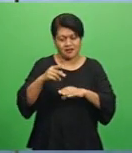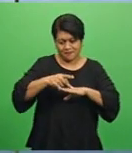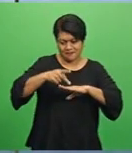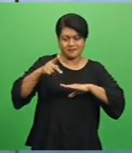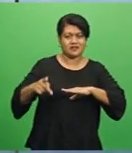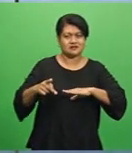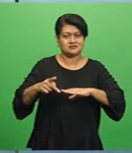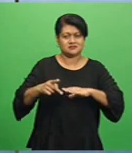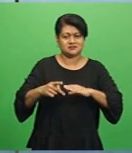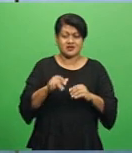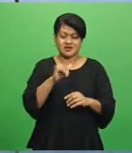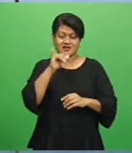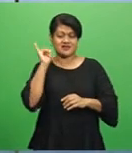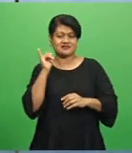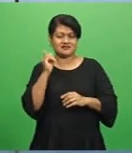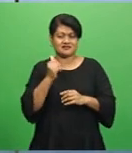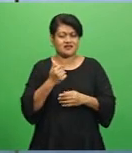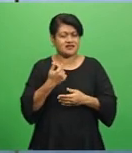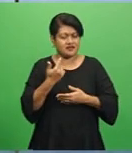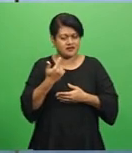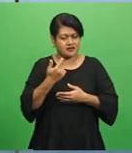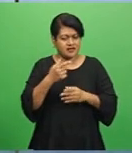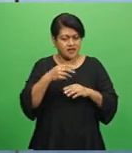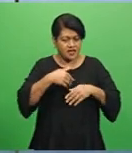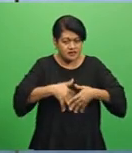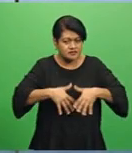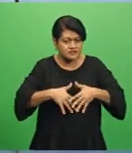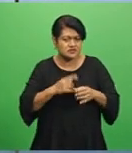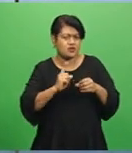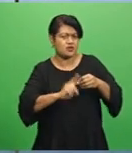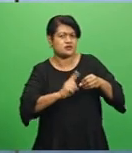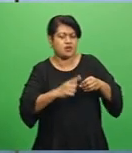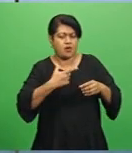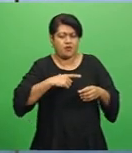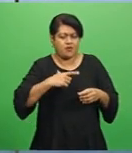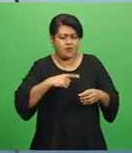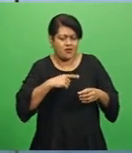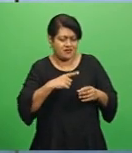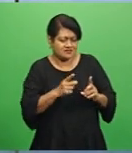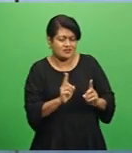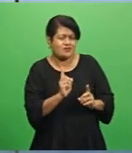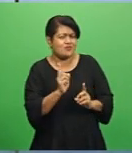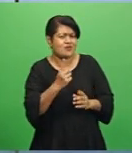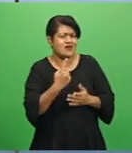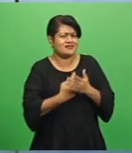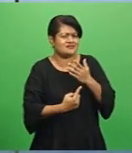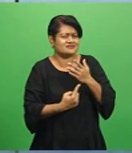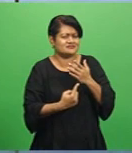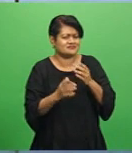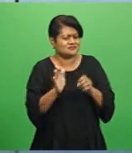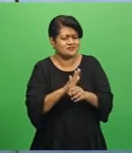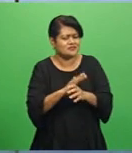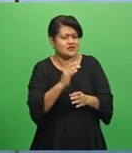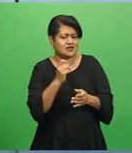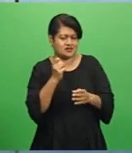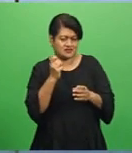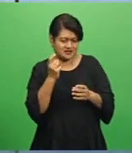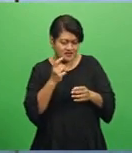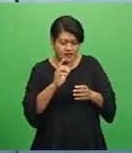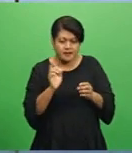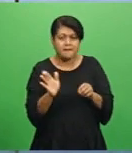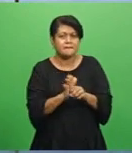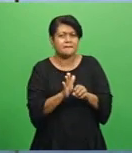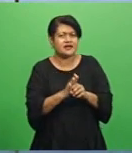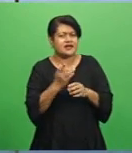press conference yesterday, FBC News questioned Ratu Ebenisa Vakumbao on what led him to call for another re-election for